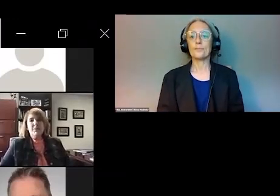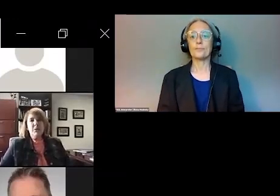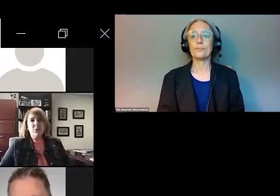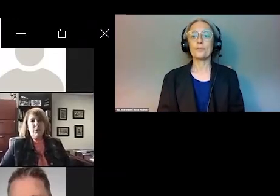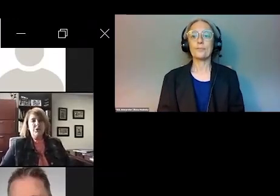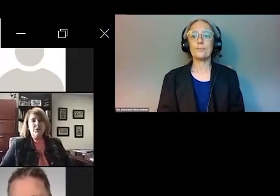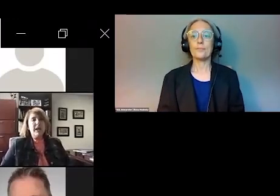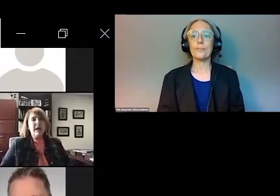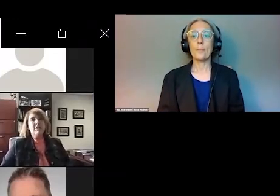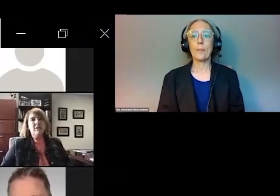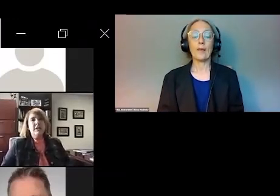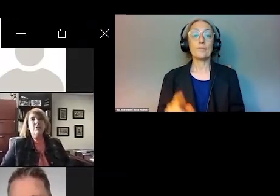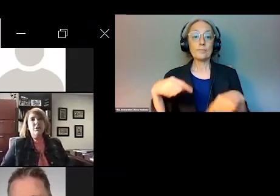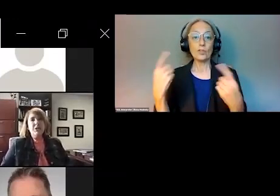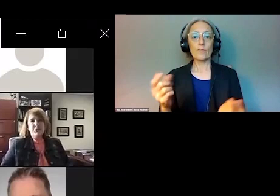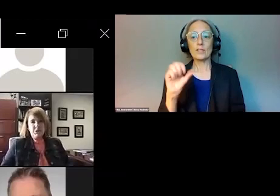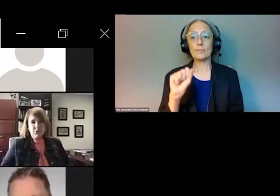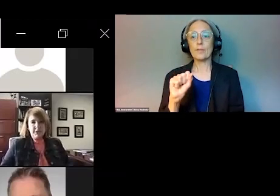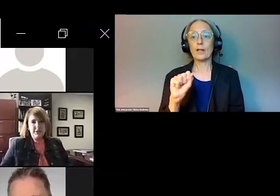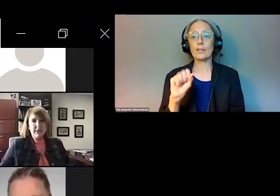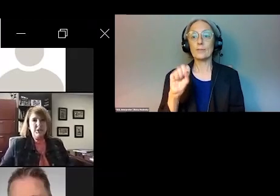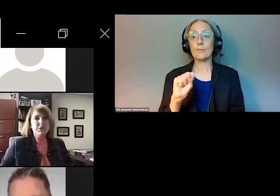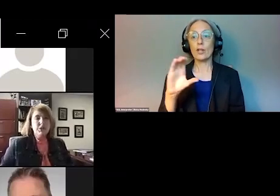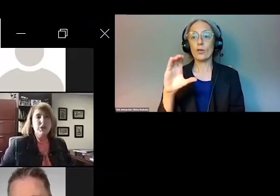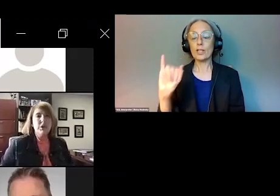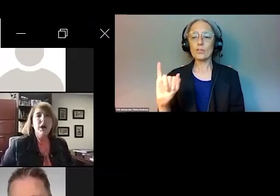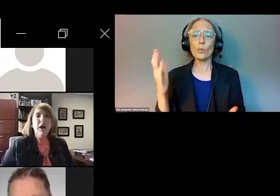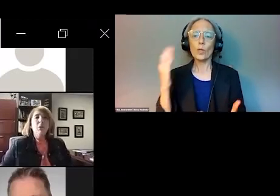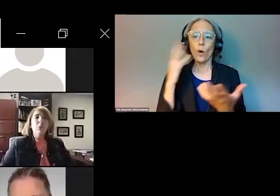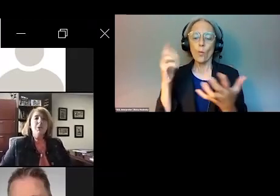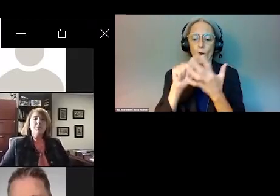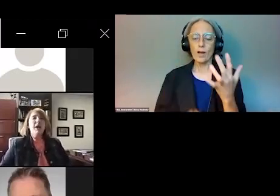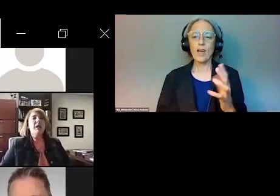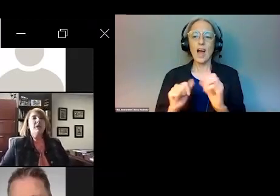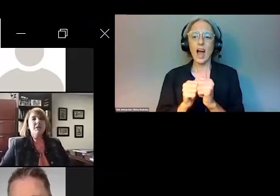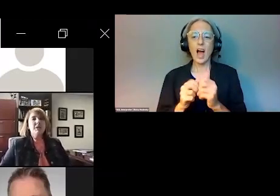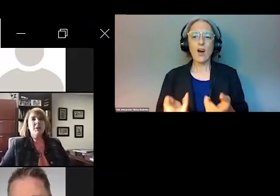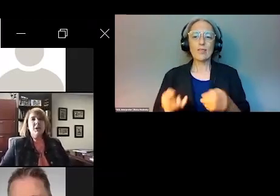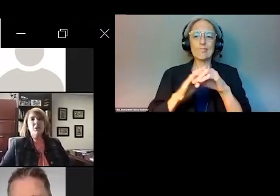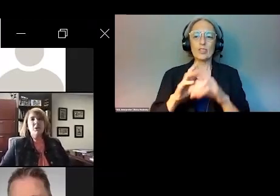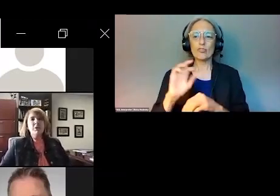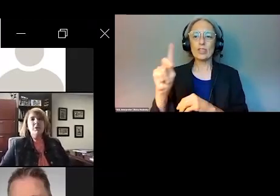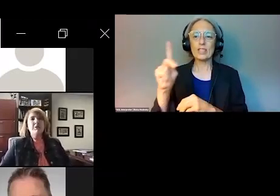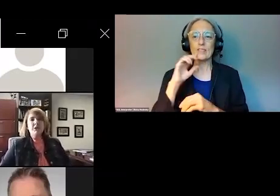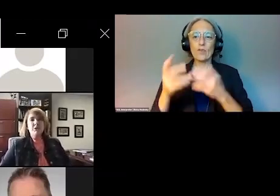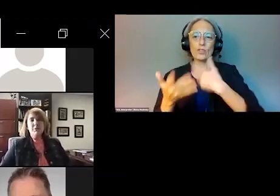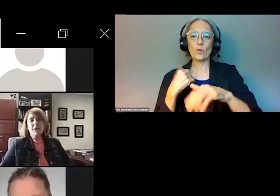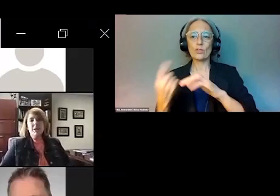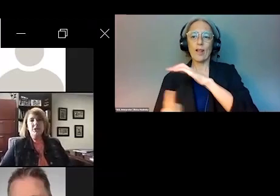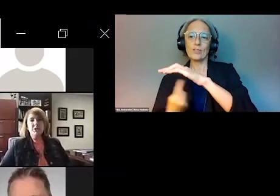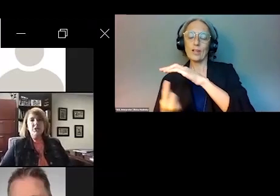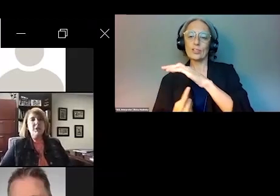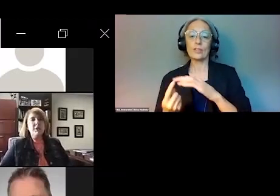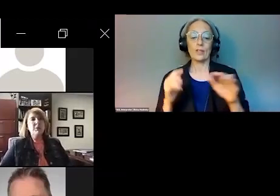So what do we know about spinal cord injury, and how can this lead to risk for social isolation? So with the paralysis, there become mobility